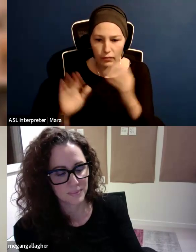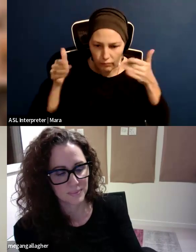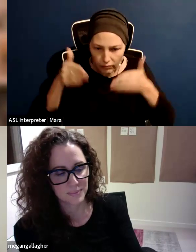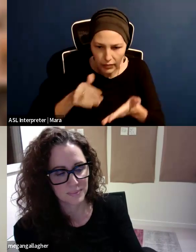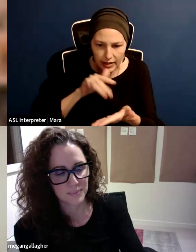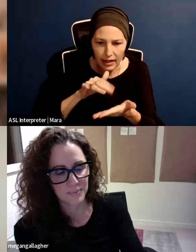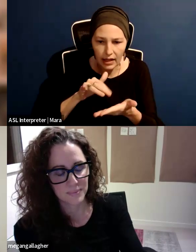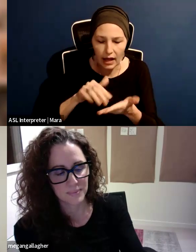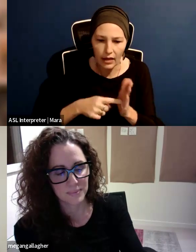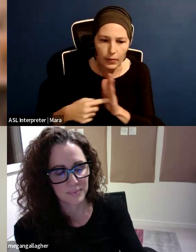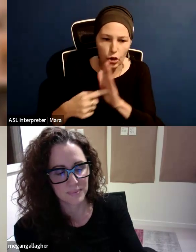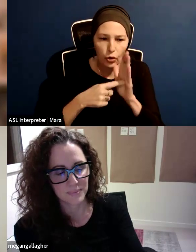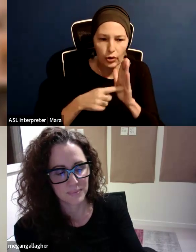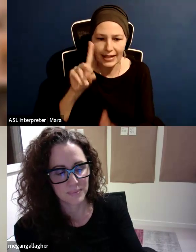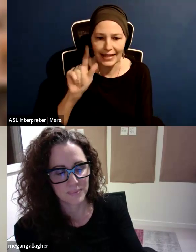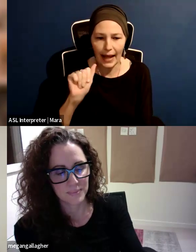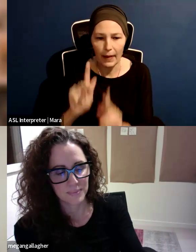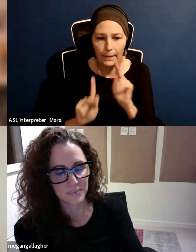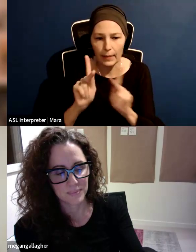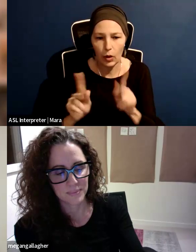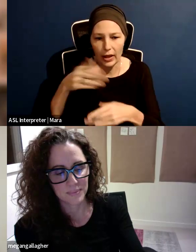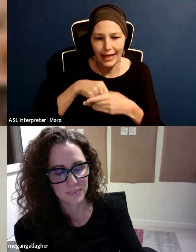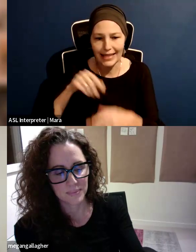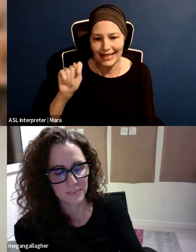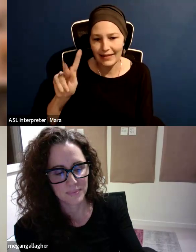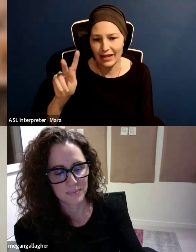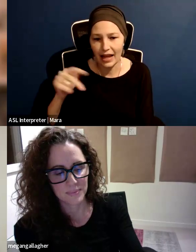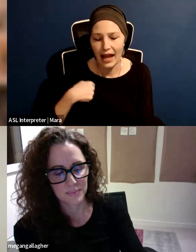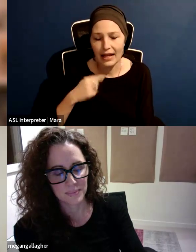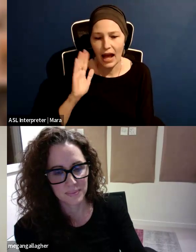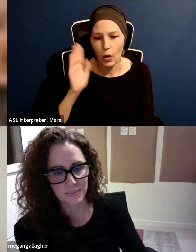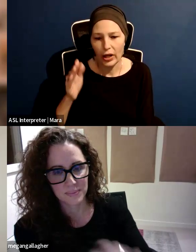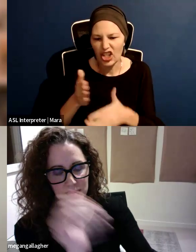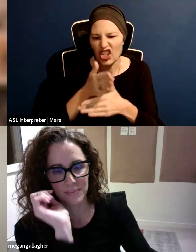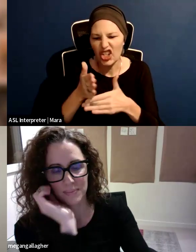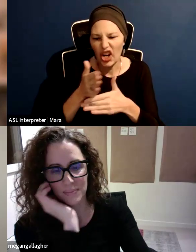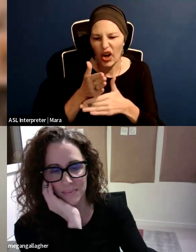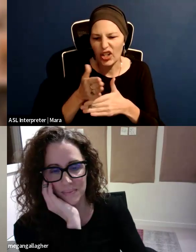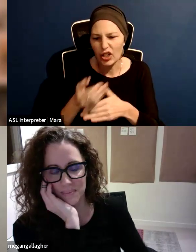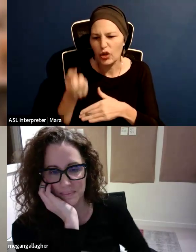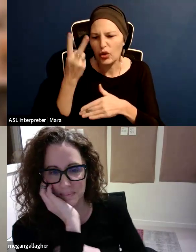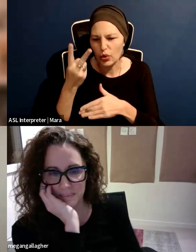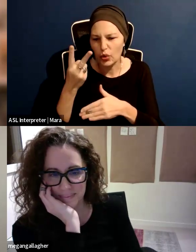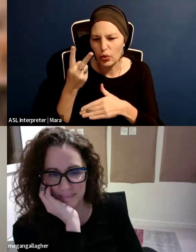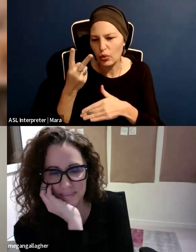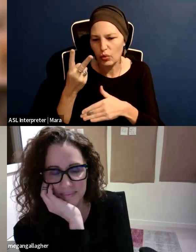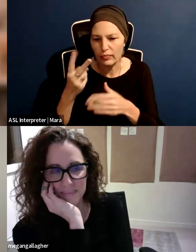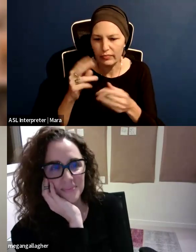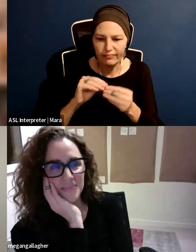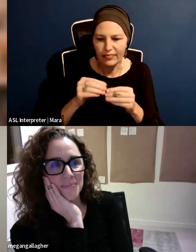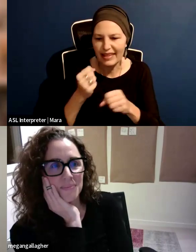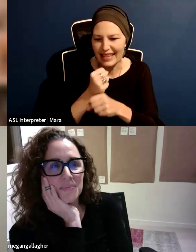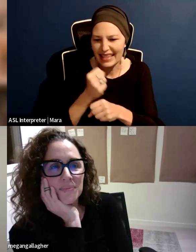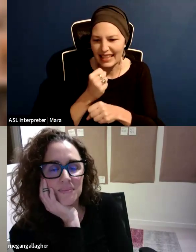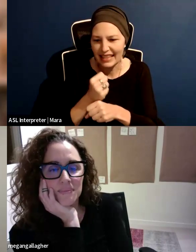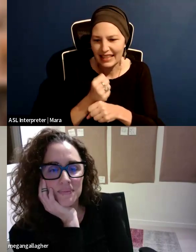portrayal of disabled people in television. And I'm just going to share with you just two stats just to